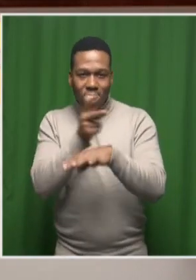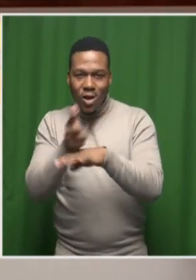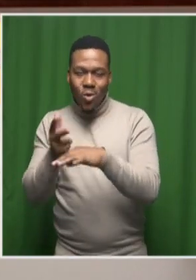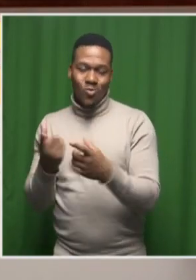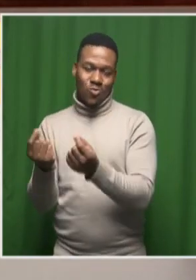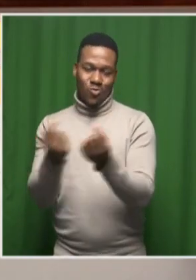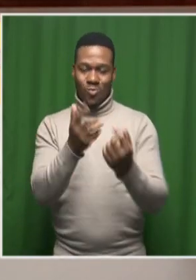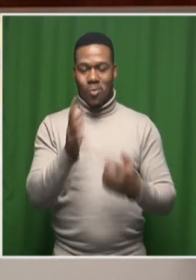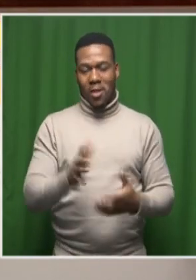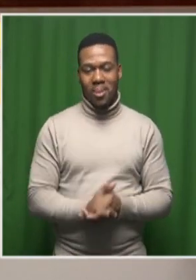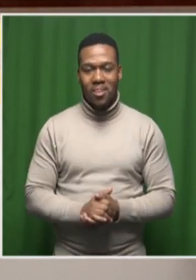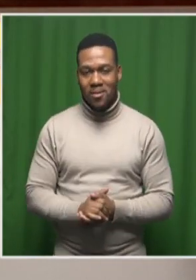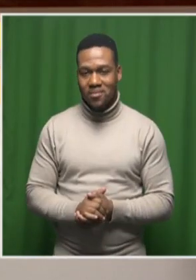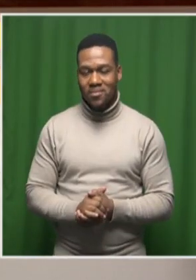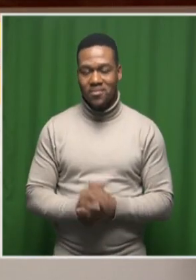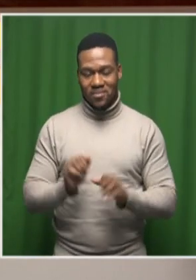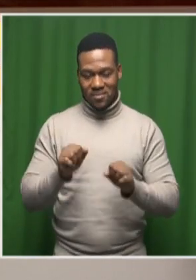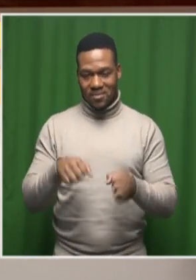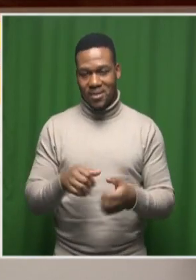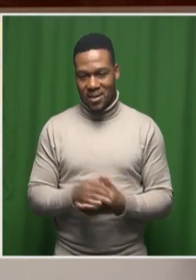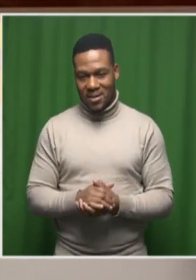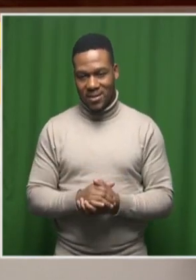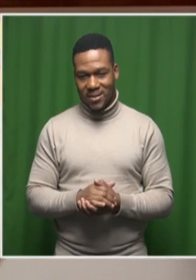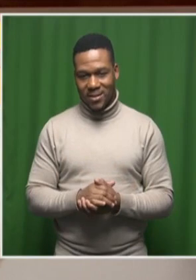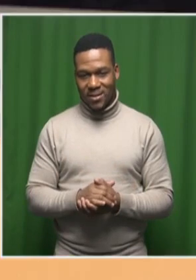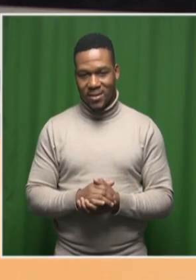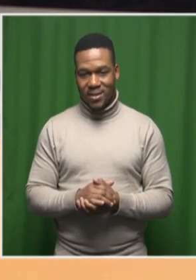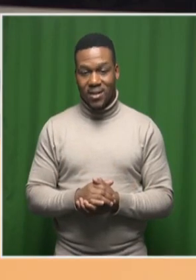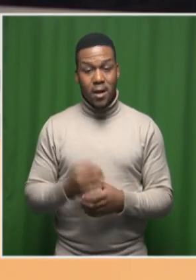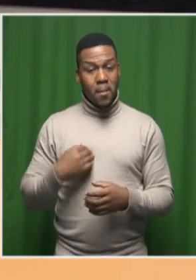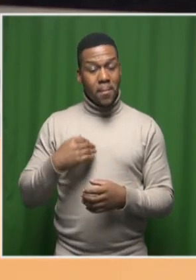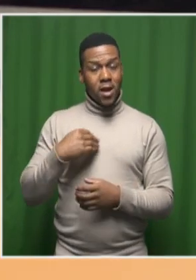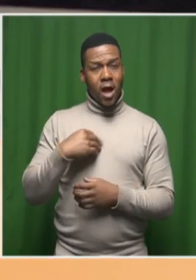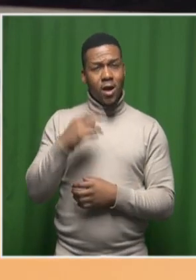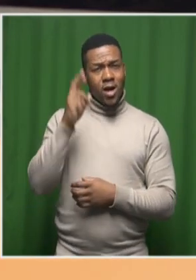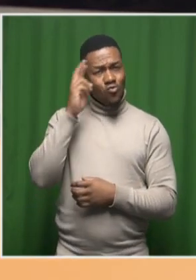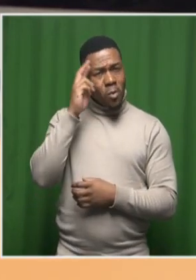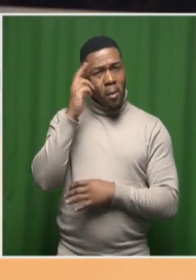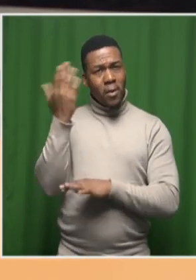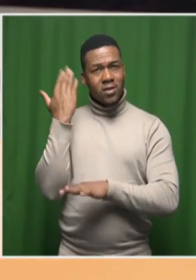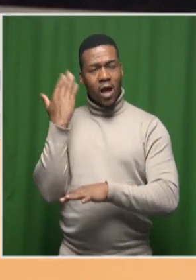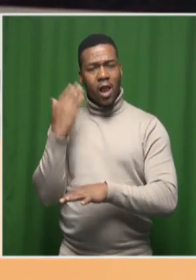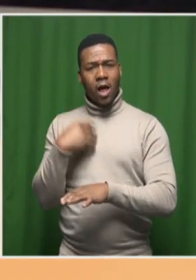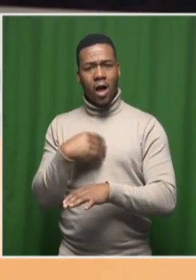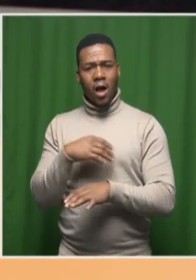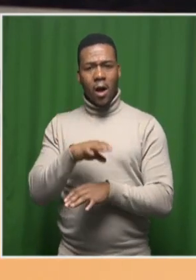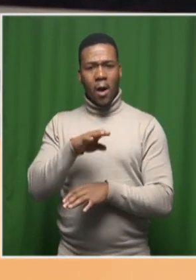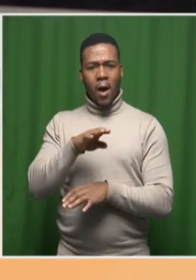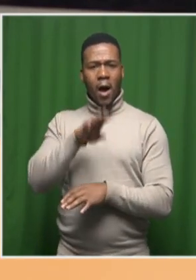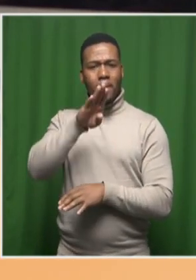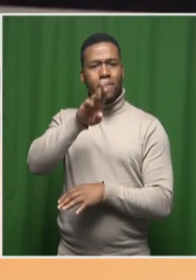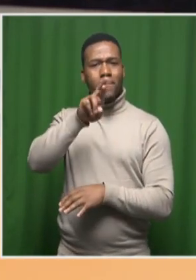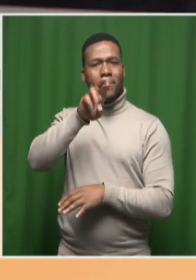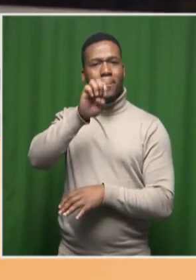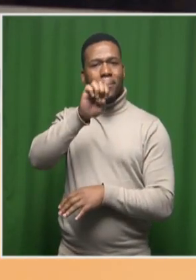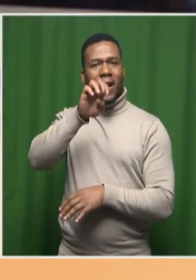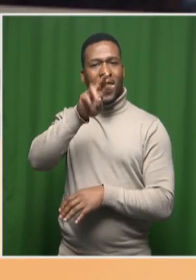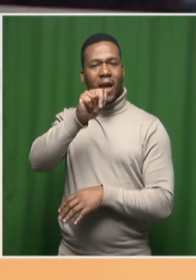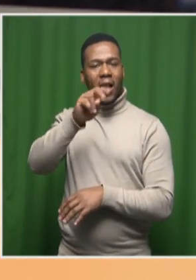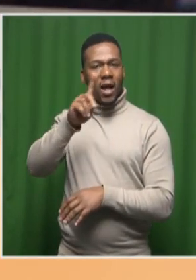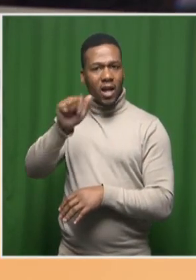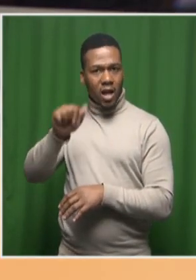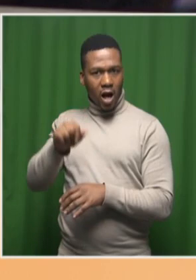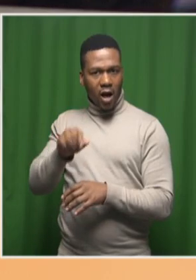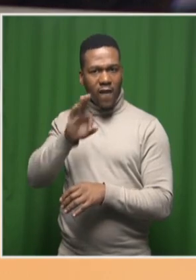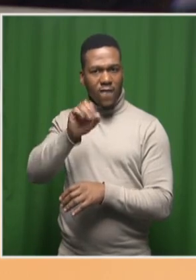stuff. And, you know, but it's definitely a conversation. Because I remember at some point, Brenda Fassie had a video even after